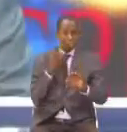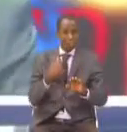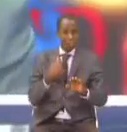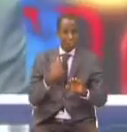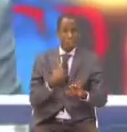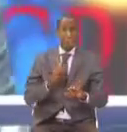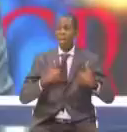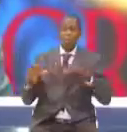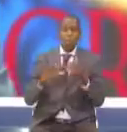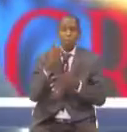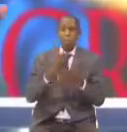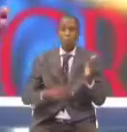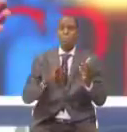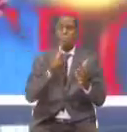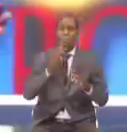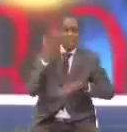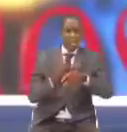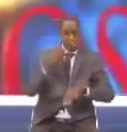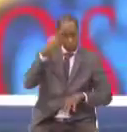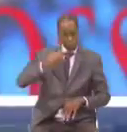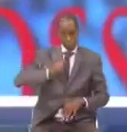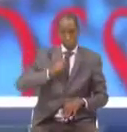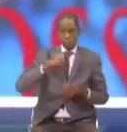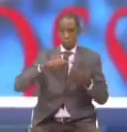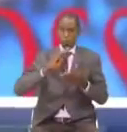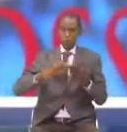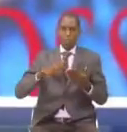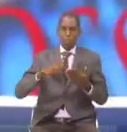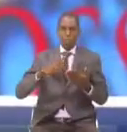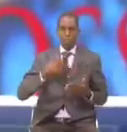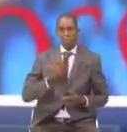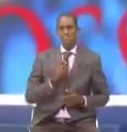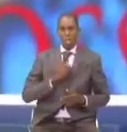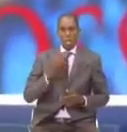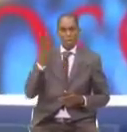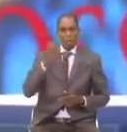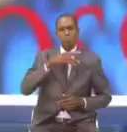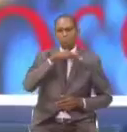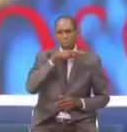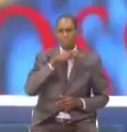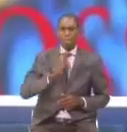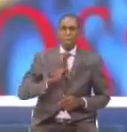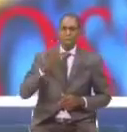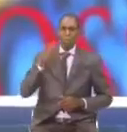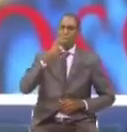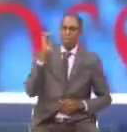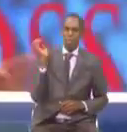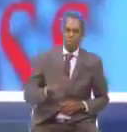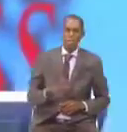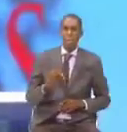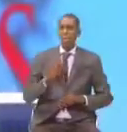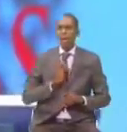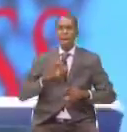to forgive myself. I was foolish. I was dirty. I was evil. I